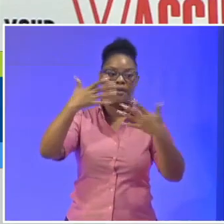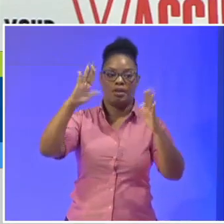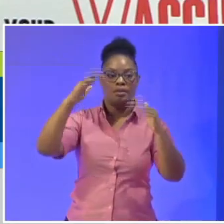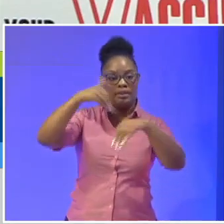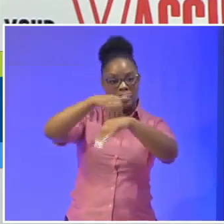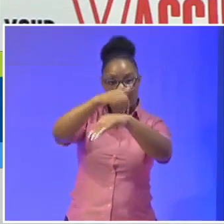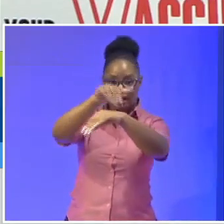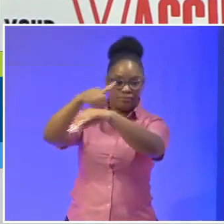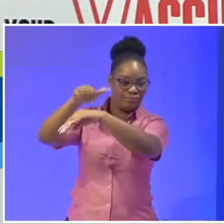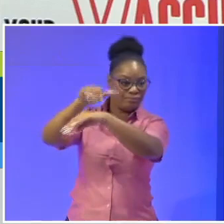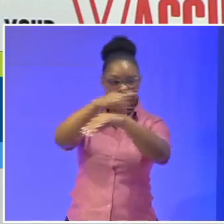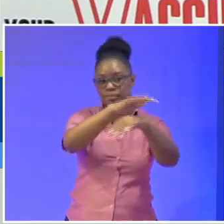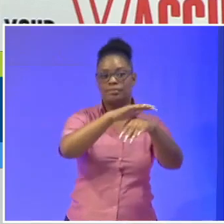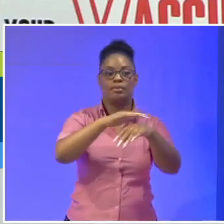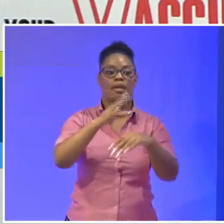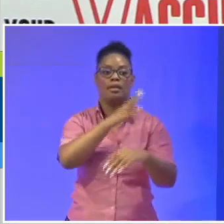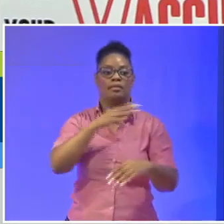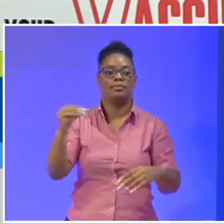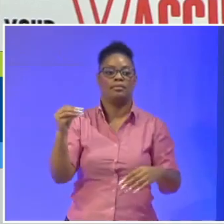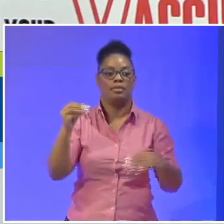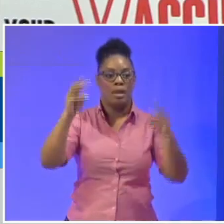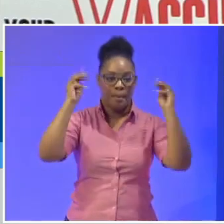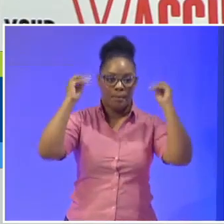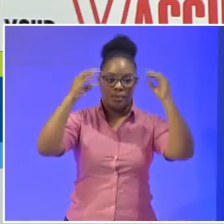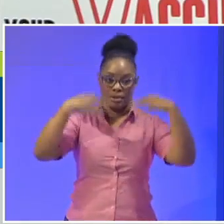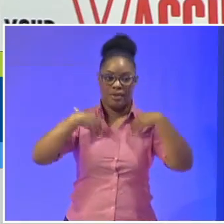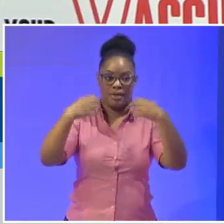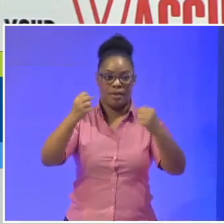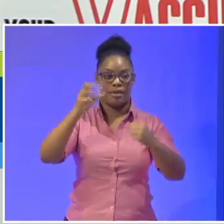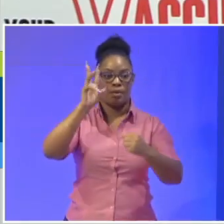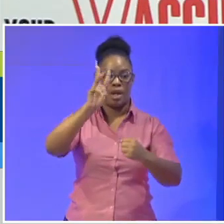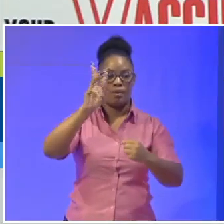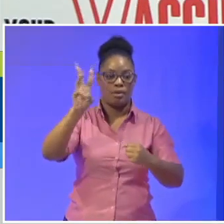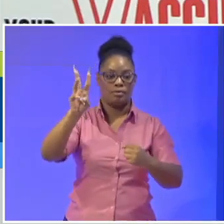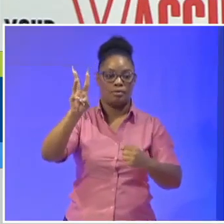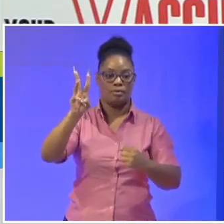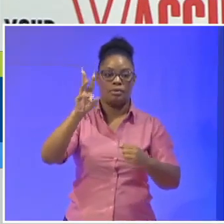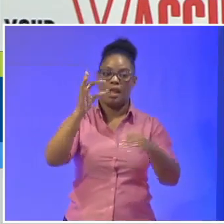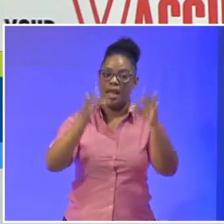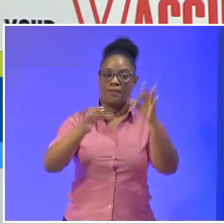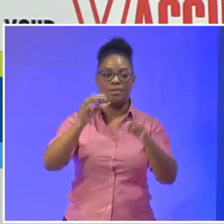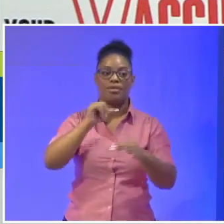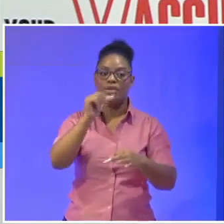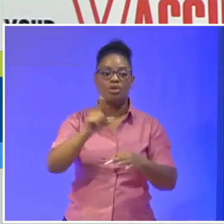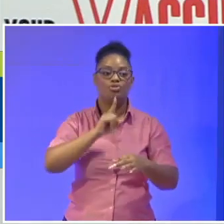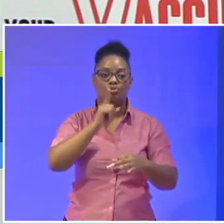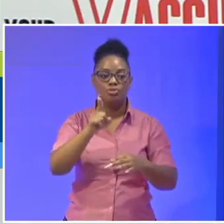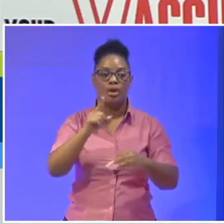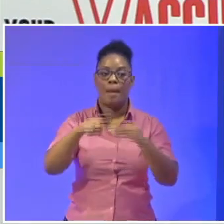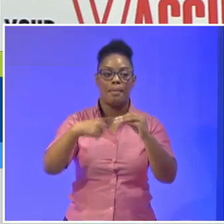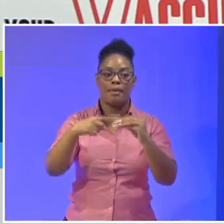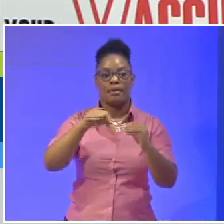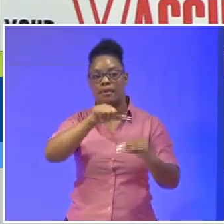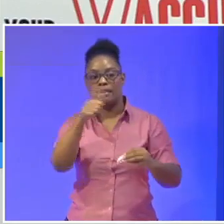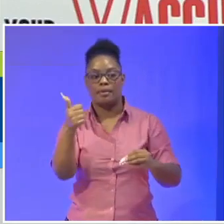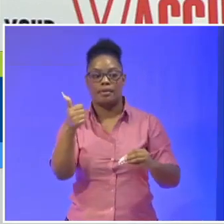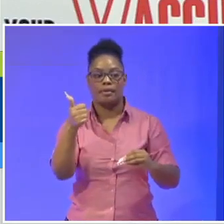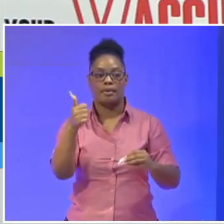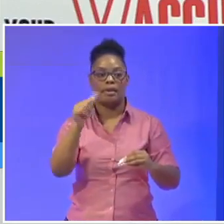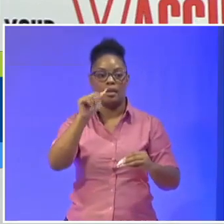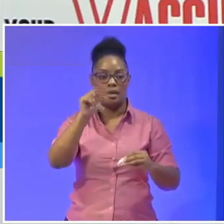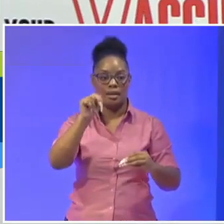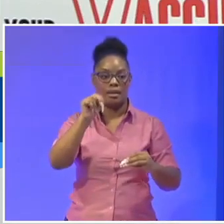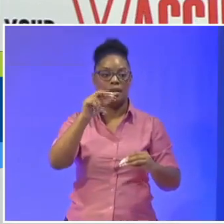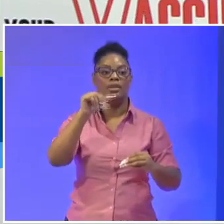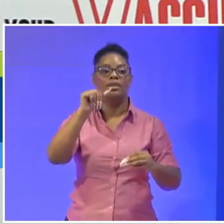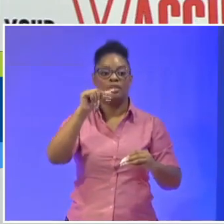Health's website. If anyone is unsure about the suitability of any rapid antigen test kit. Thank you very much,